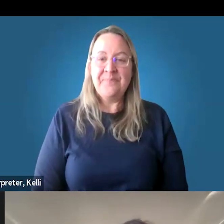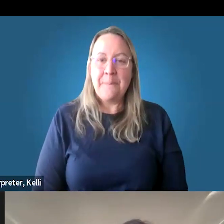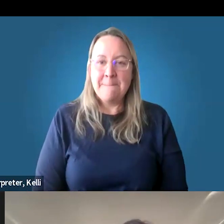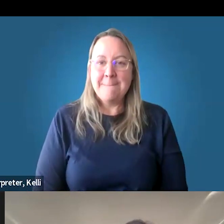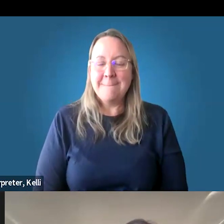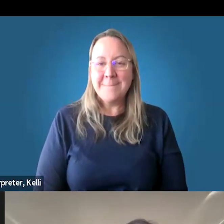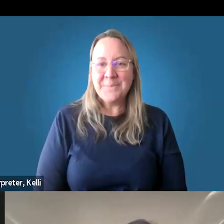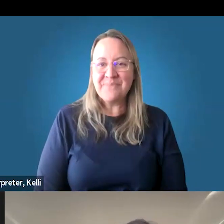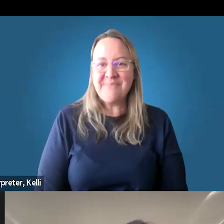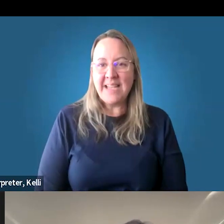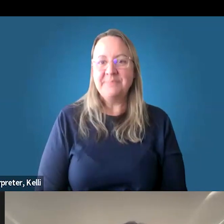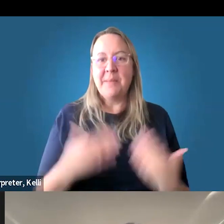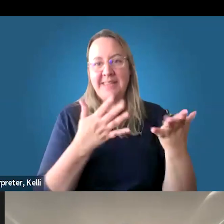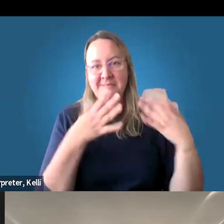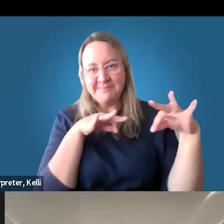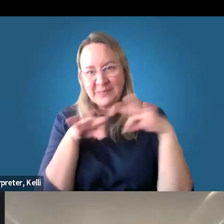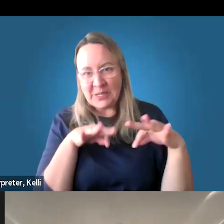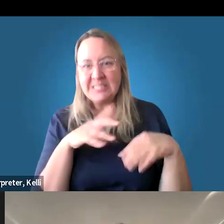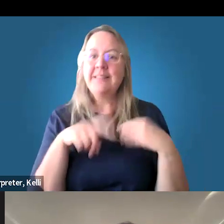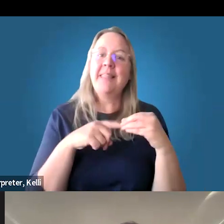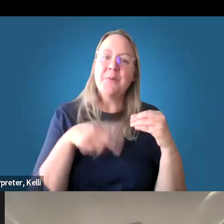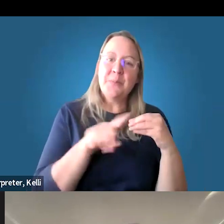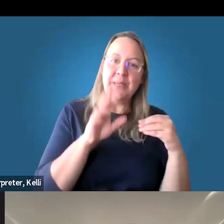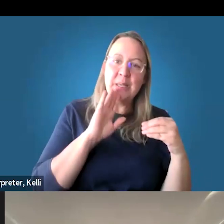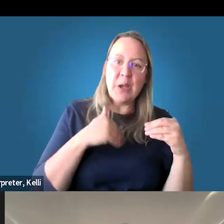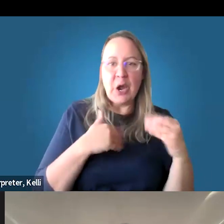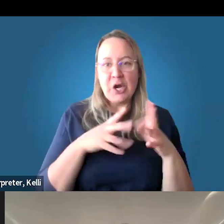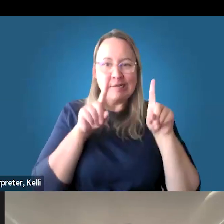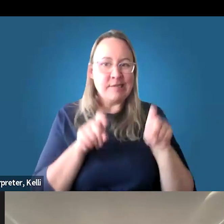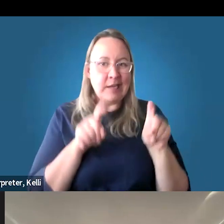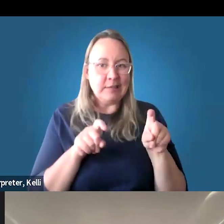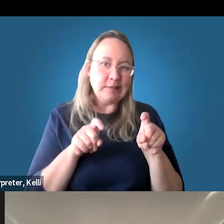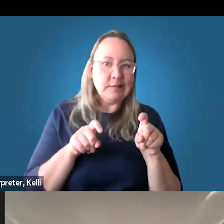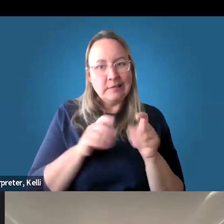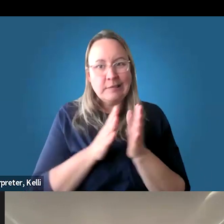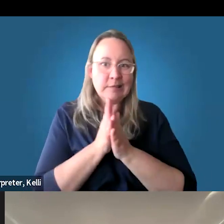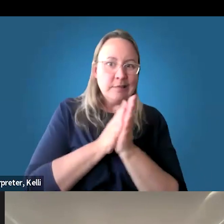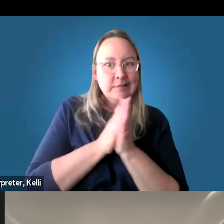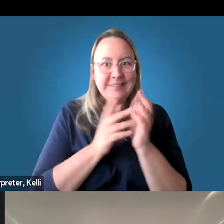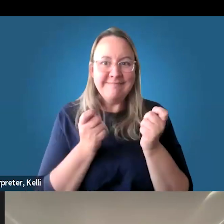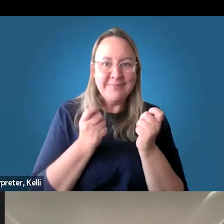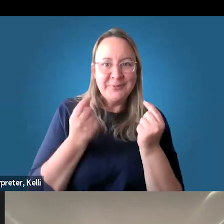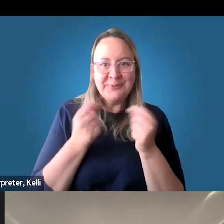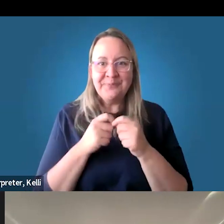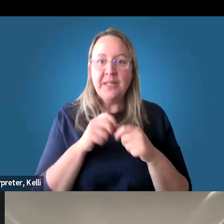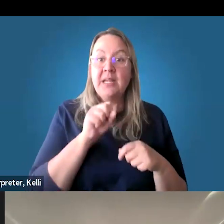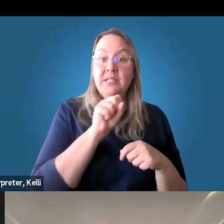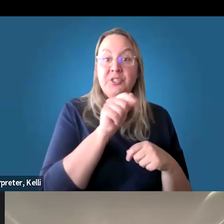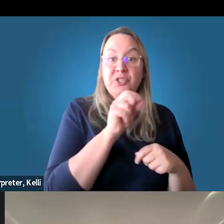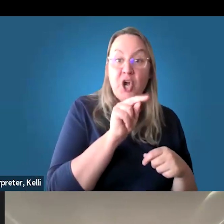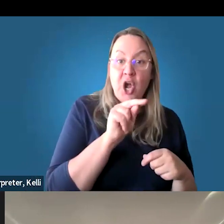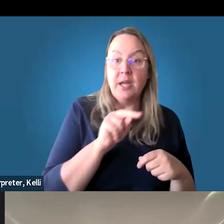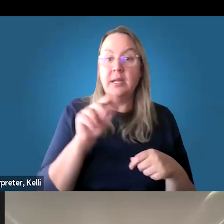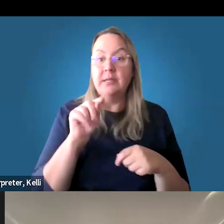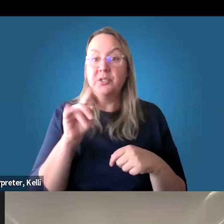them instructions, and they're going to be our test guinea pigs. Okay, so Sean and Tristan are going to have a